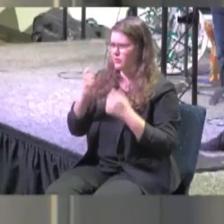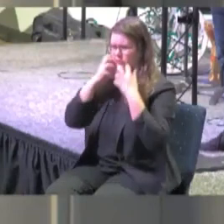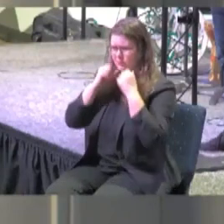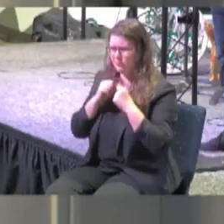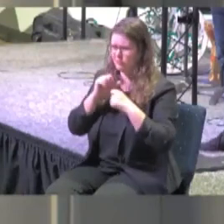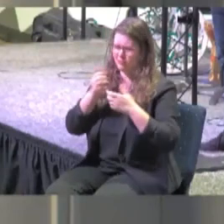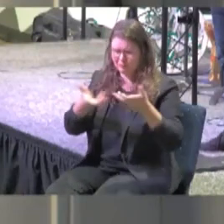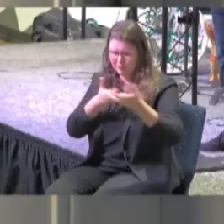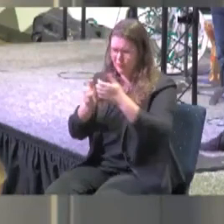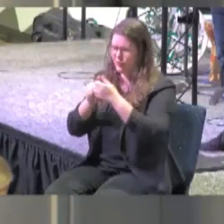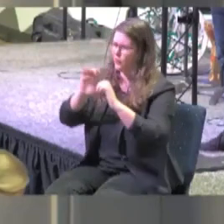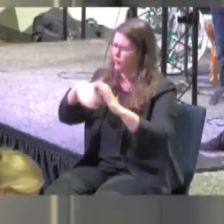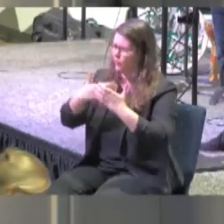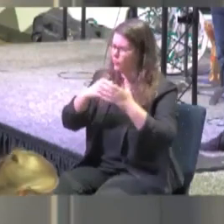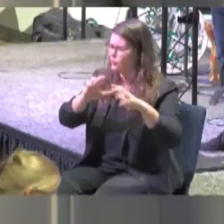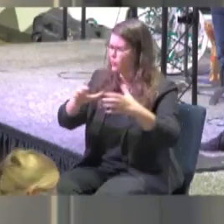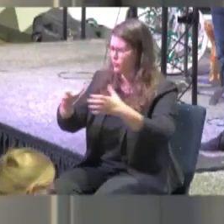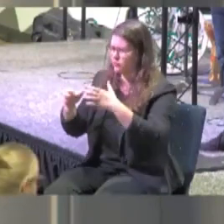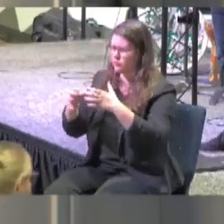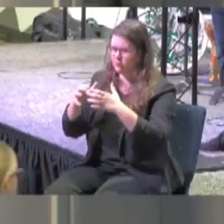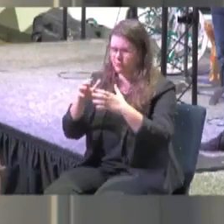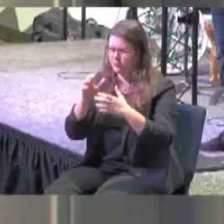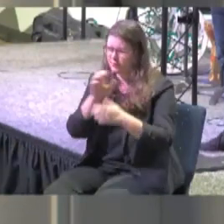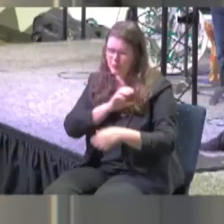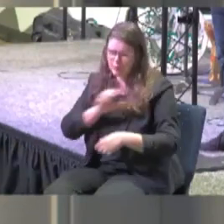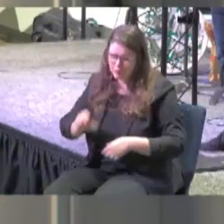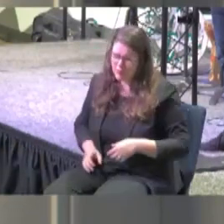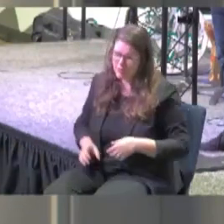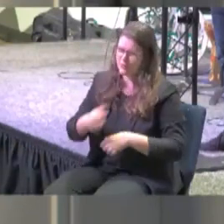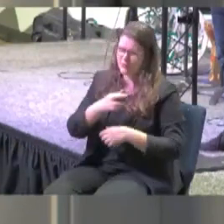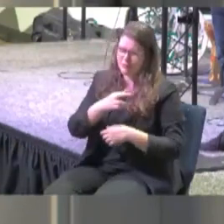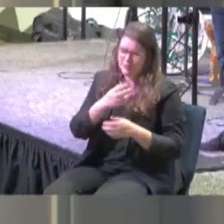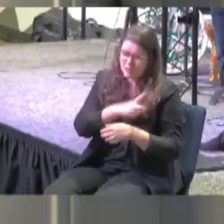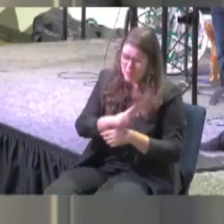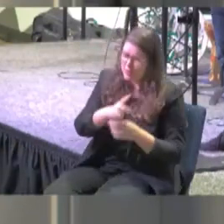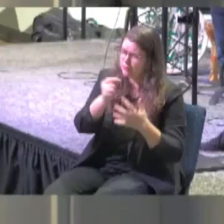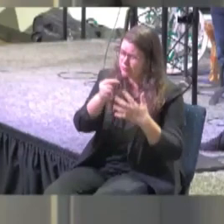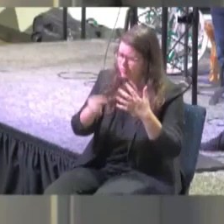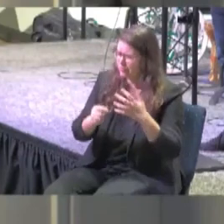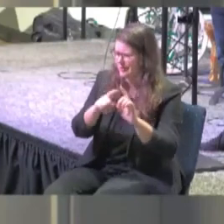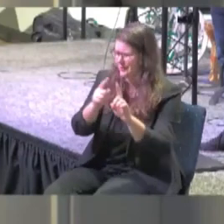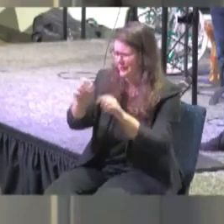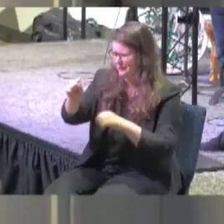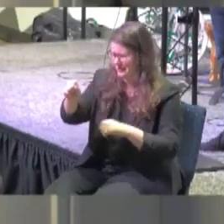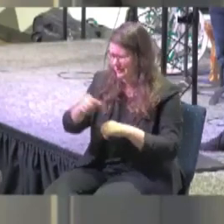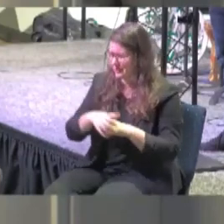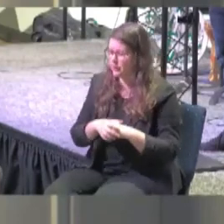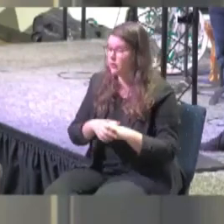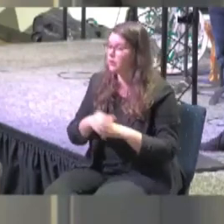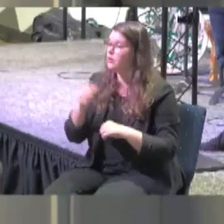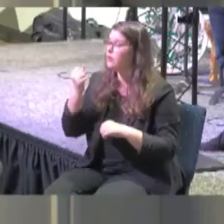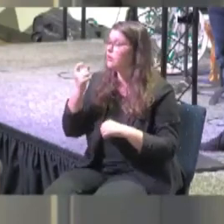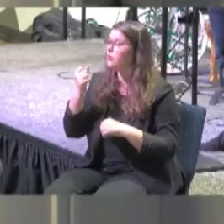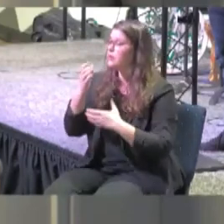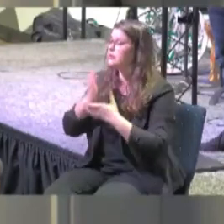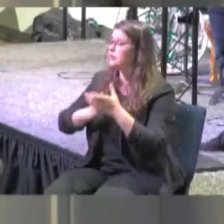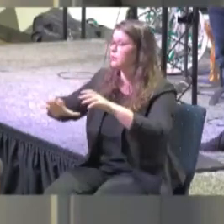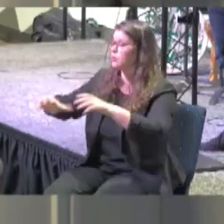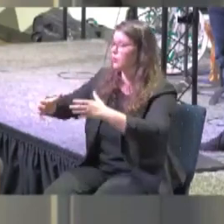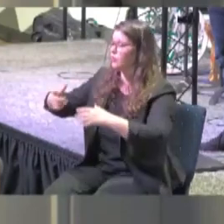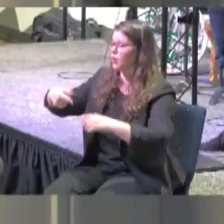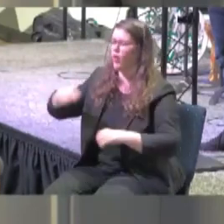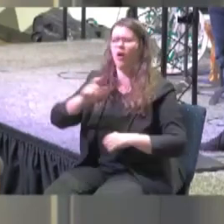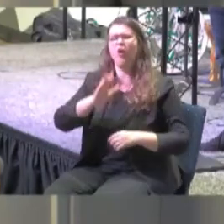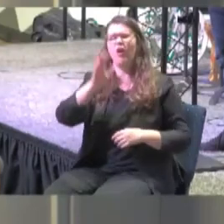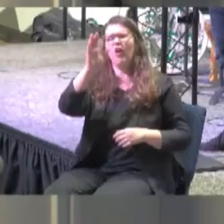Yes, absolutely. But I'm not very comfortable with bodies that claim to speak for the